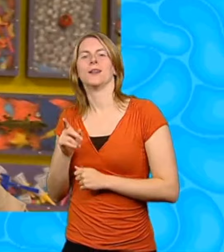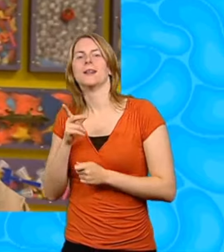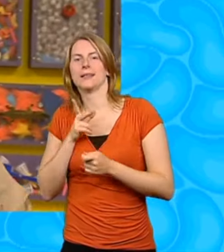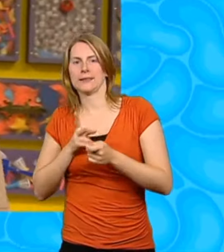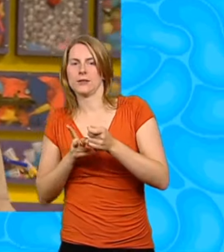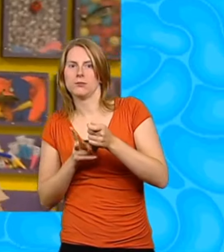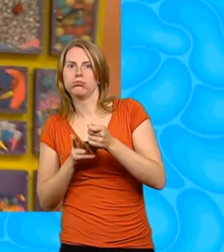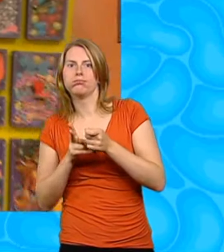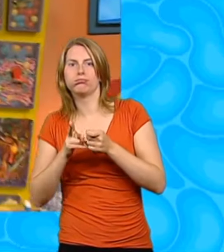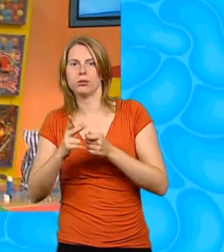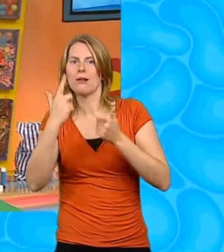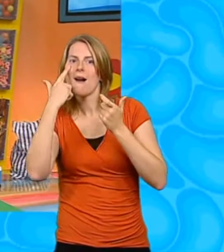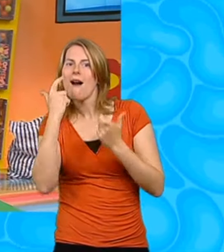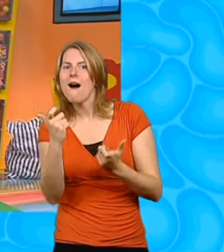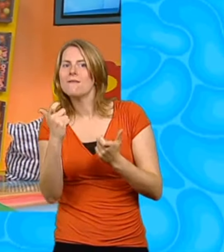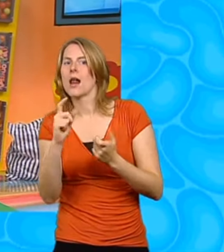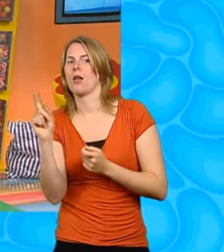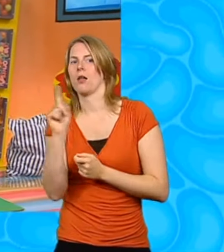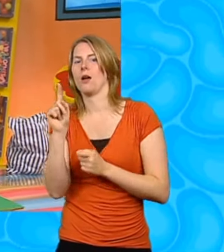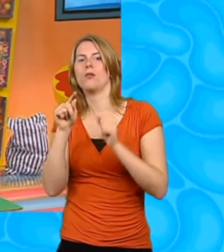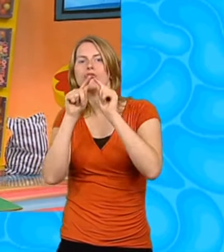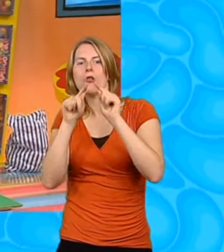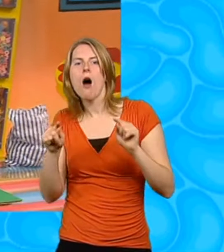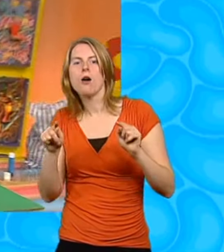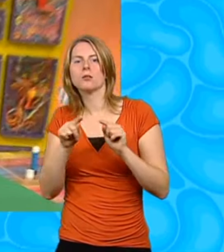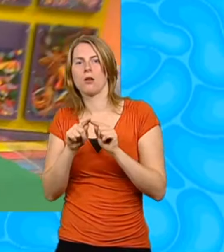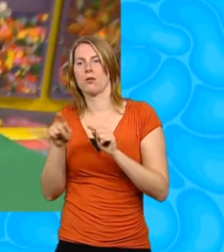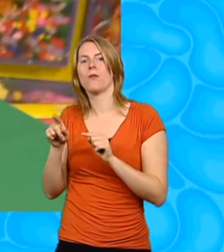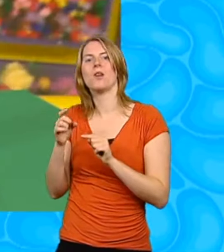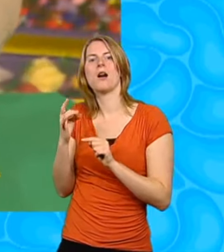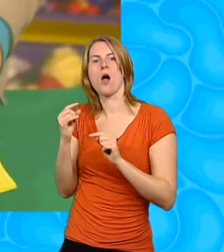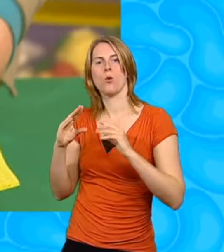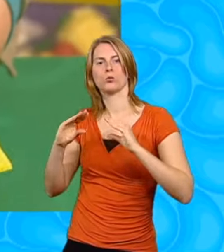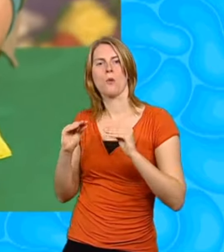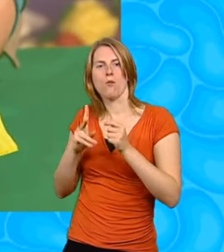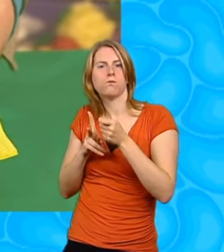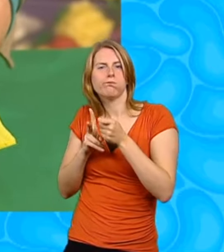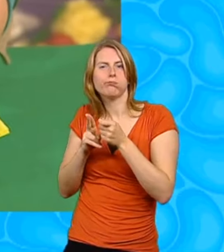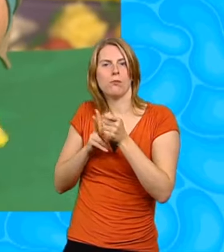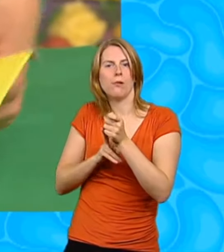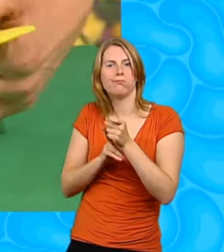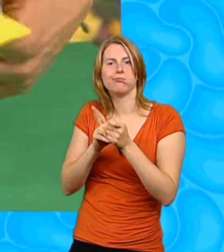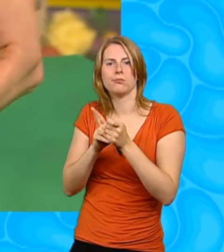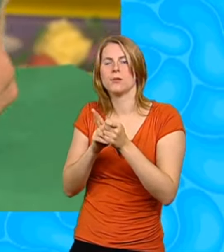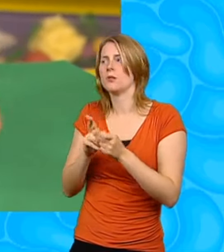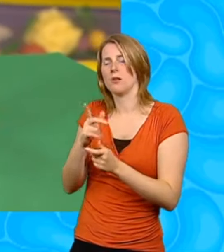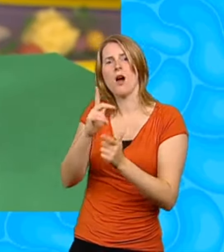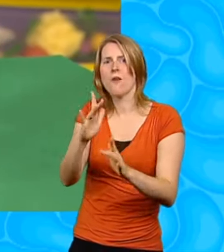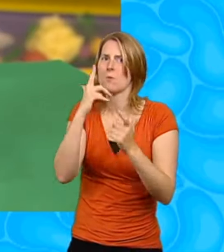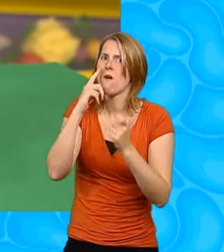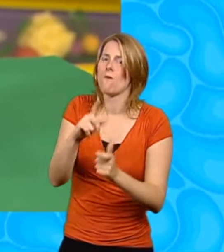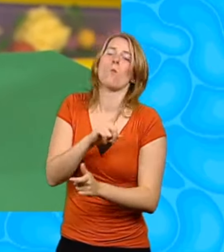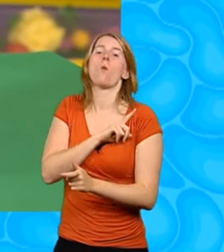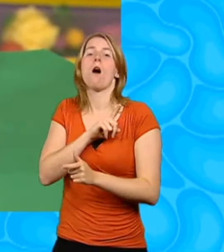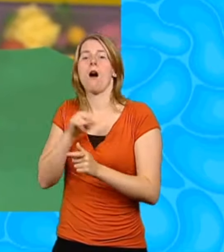our scissors and very carefully cut out a small triangle of yellow sponge. Be very careful